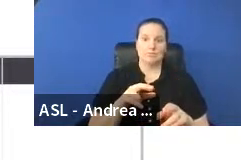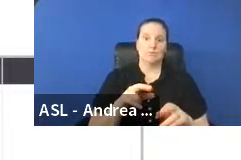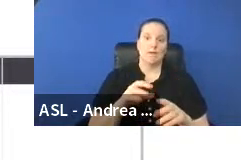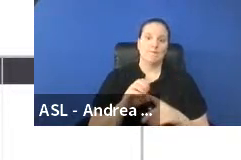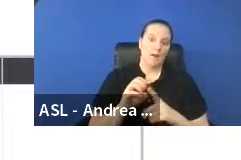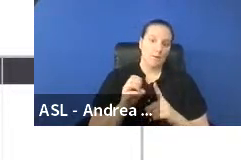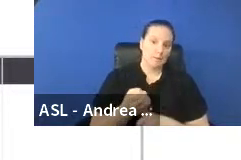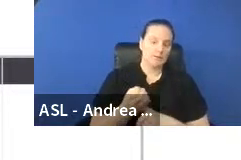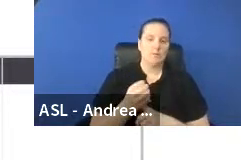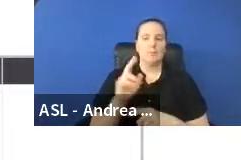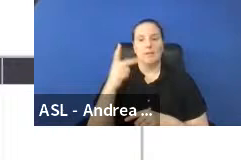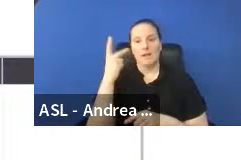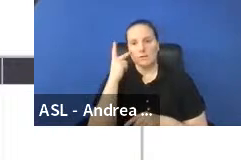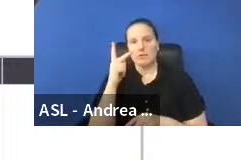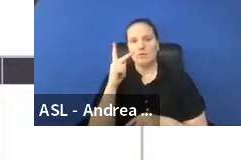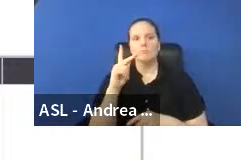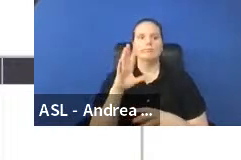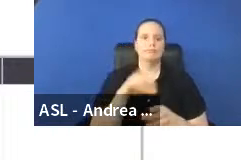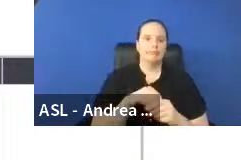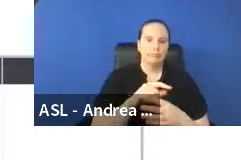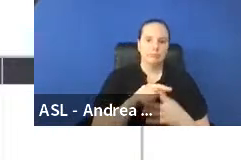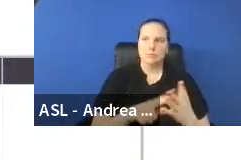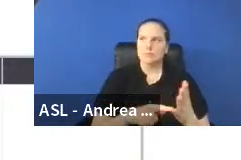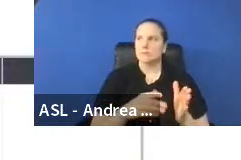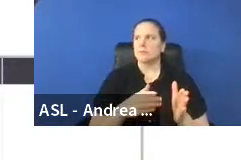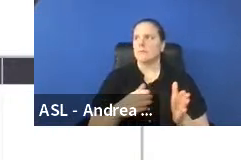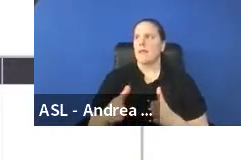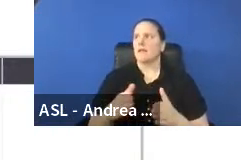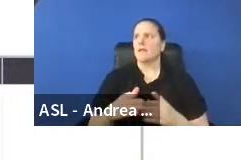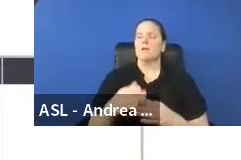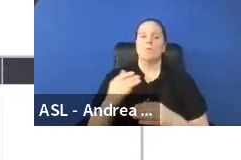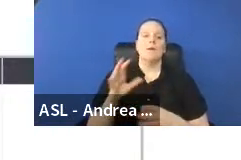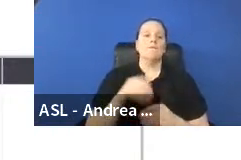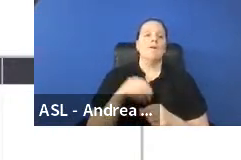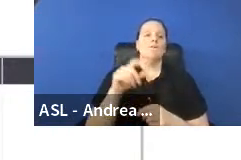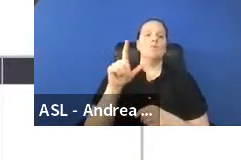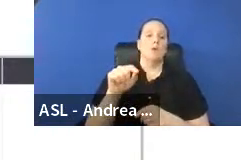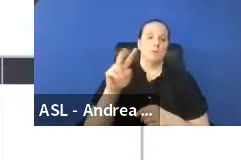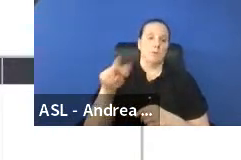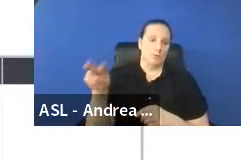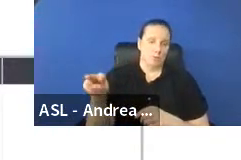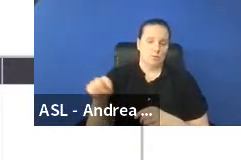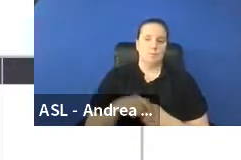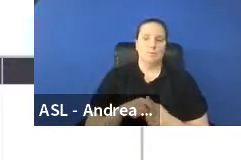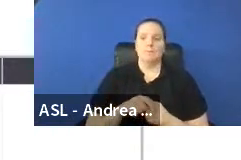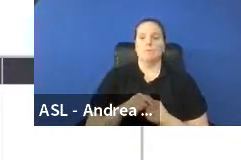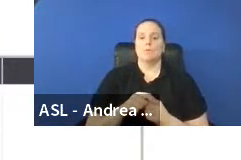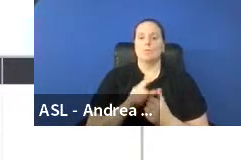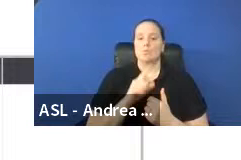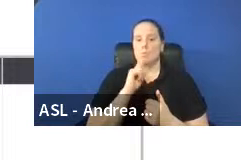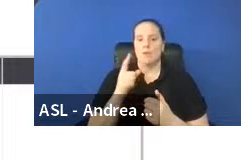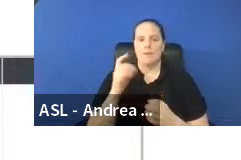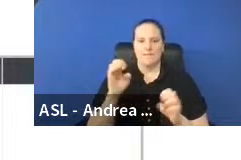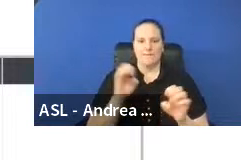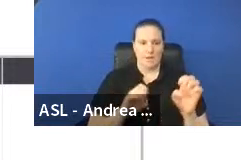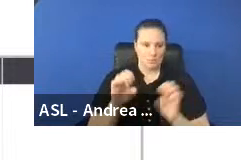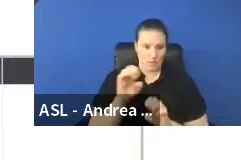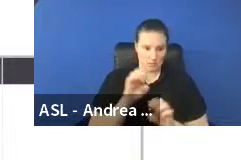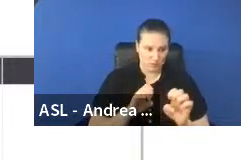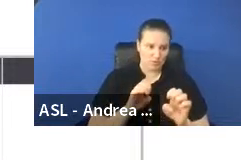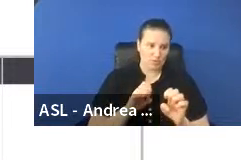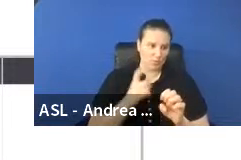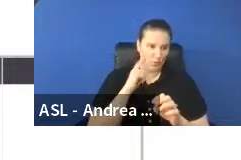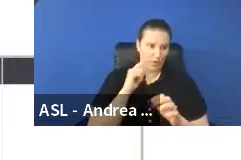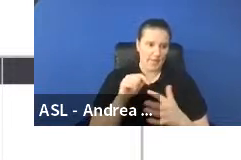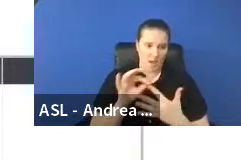contextual changes since the prior planning efforts. So as we get into 2022, we are really in the evaluation of